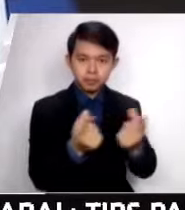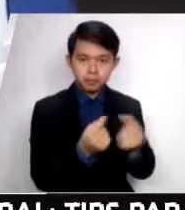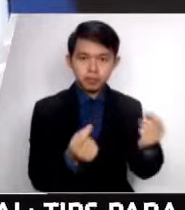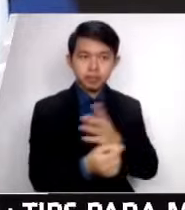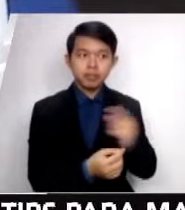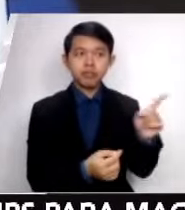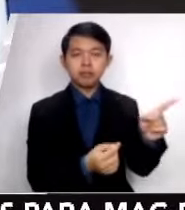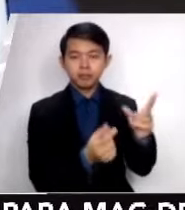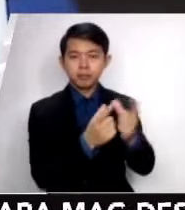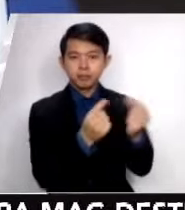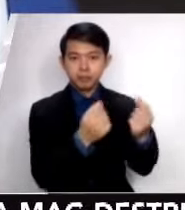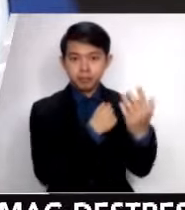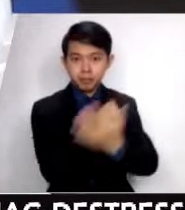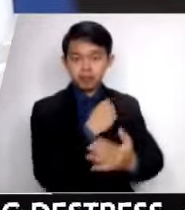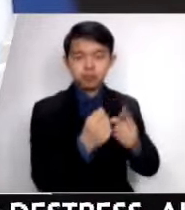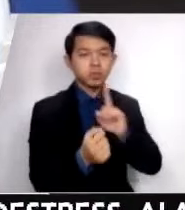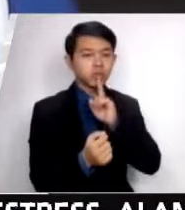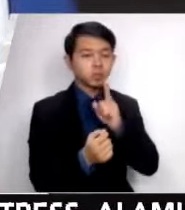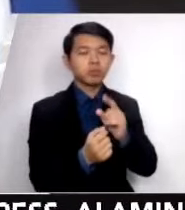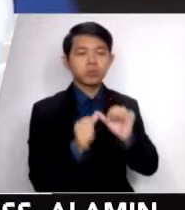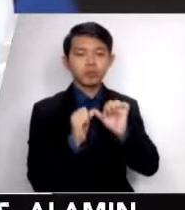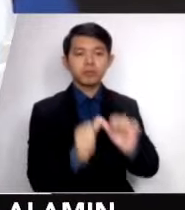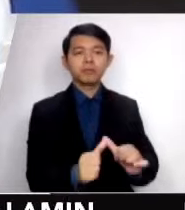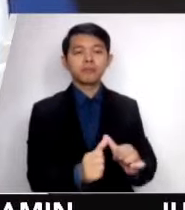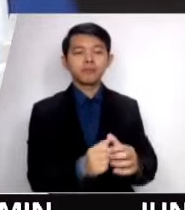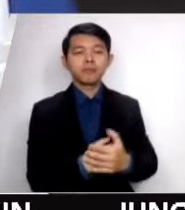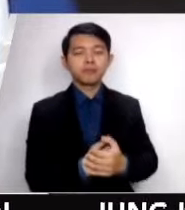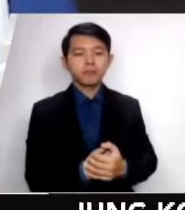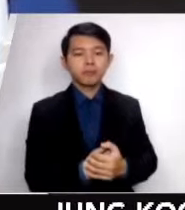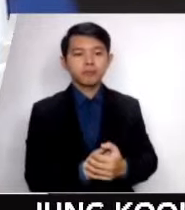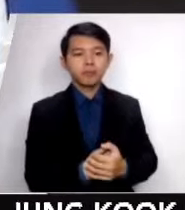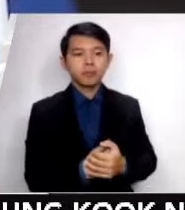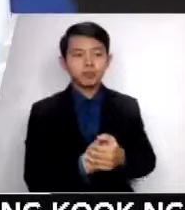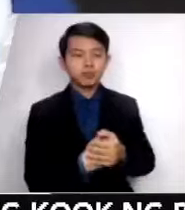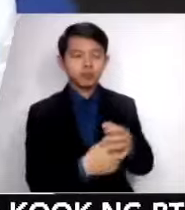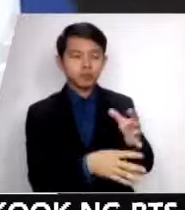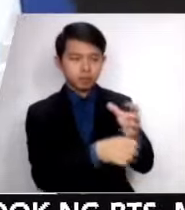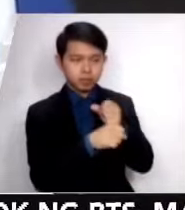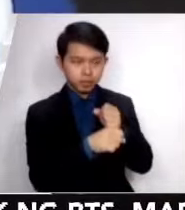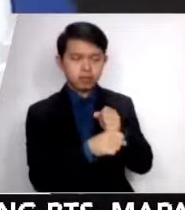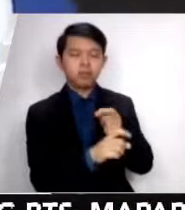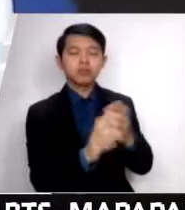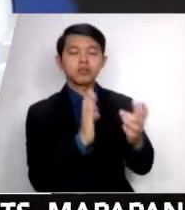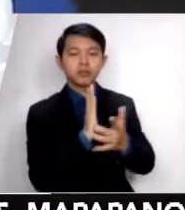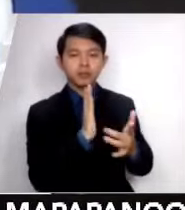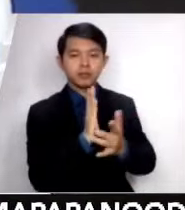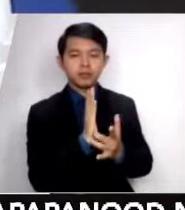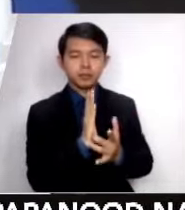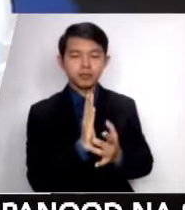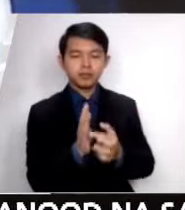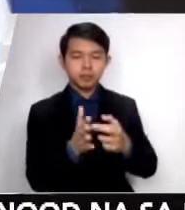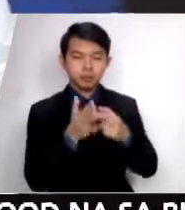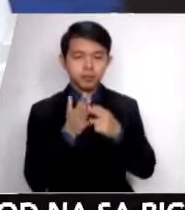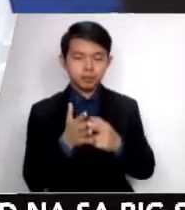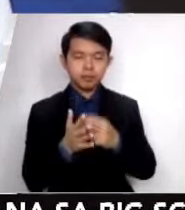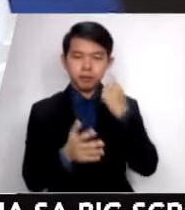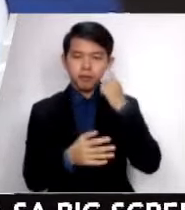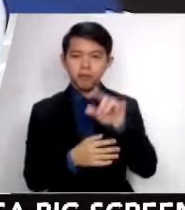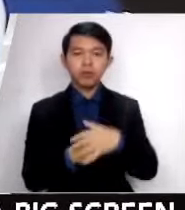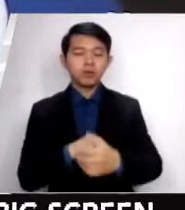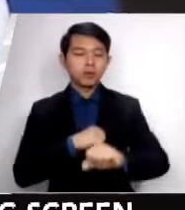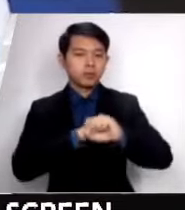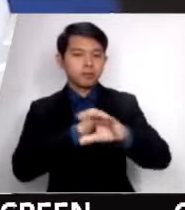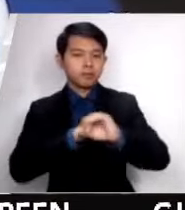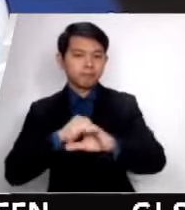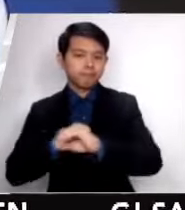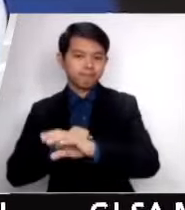primary source of our technical requirements in our broadcast operations. Thank you